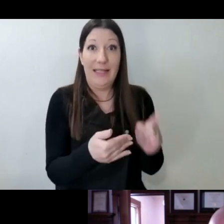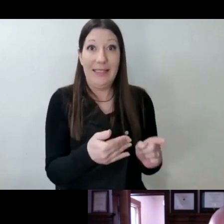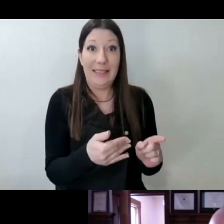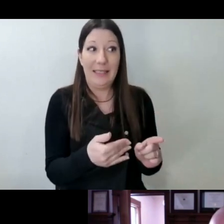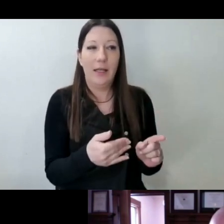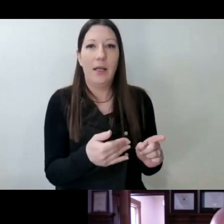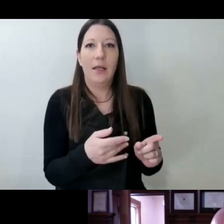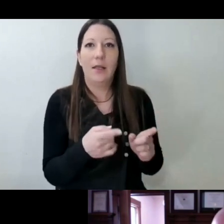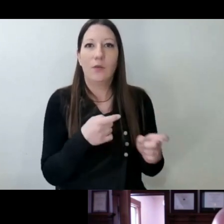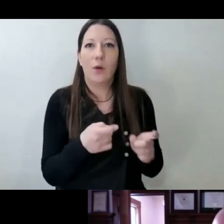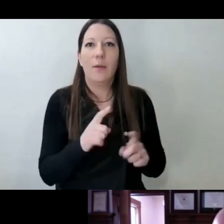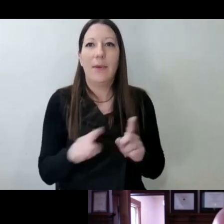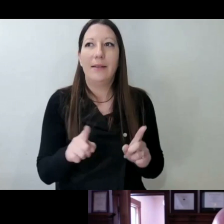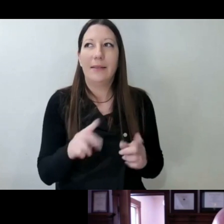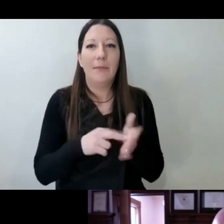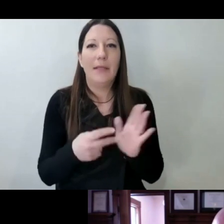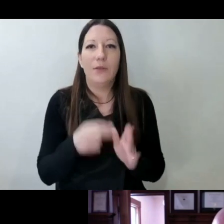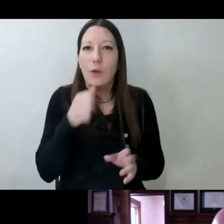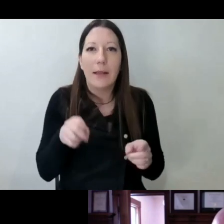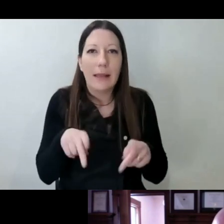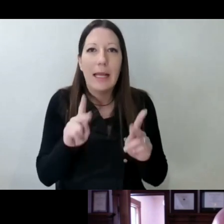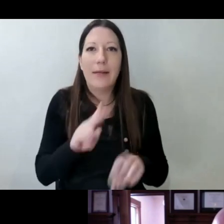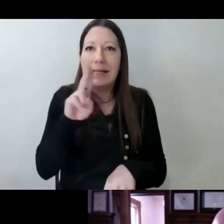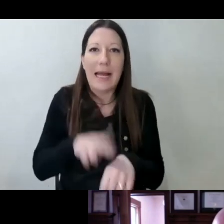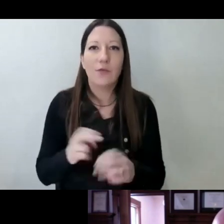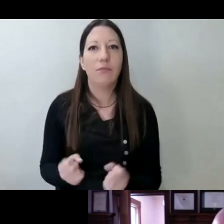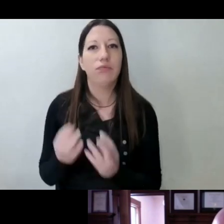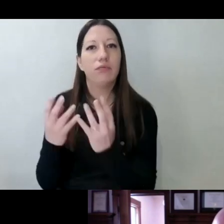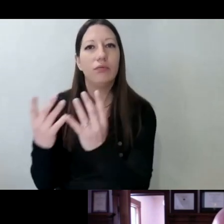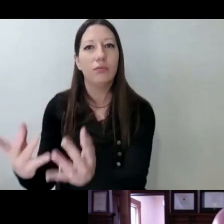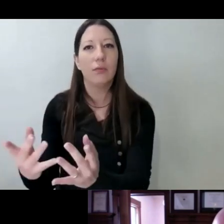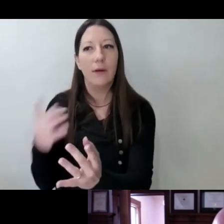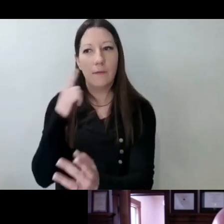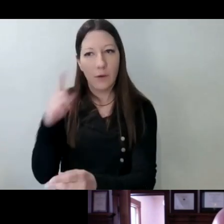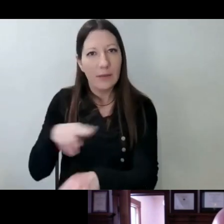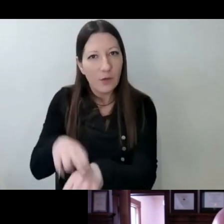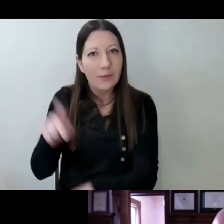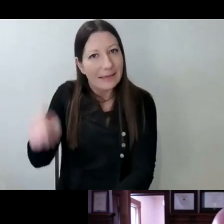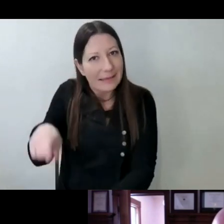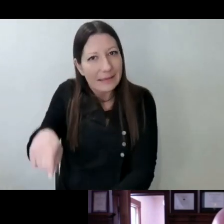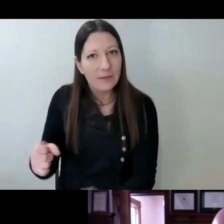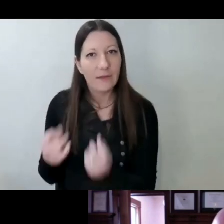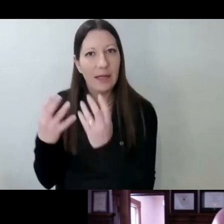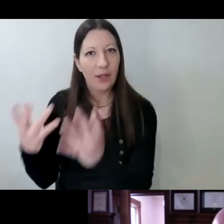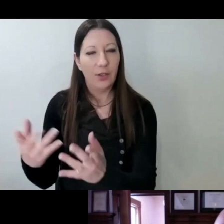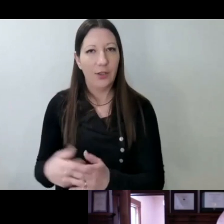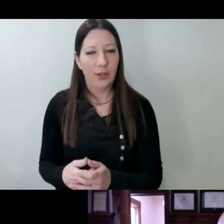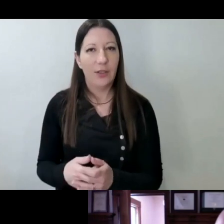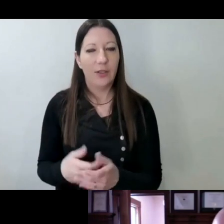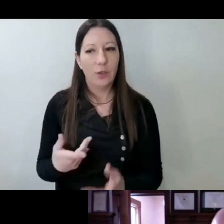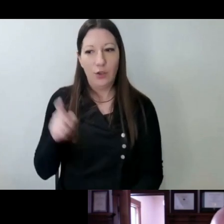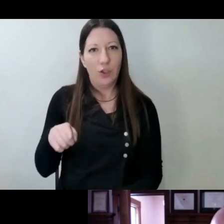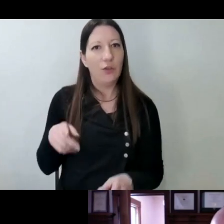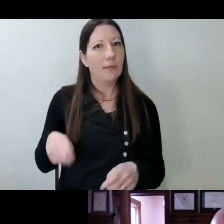on it. So I think there's this kind of balance that I'm not sure can be struck, but it's something that